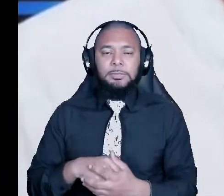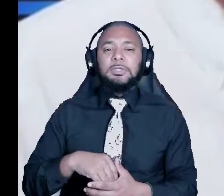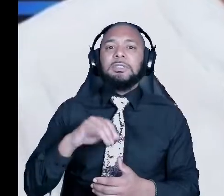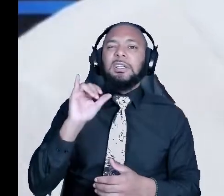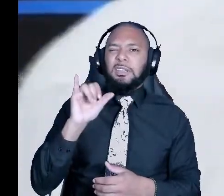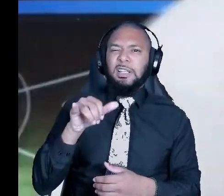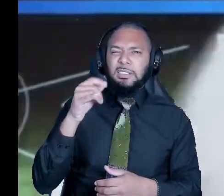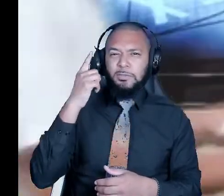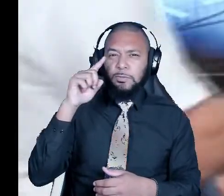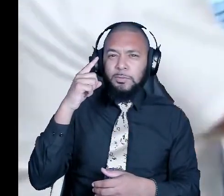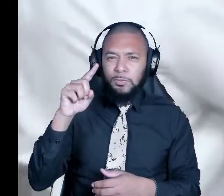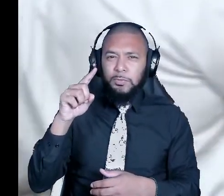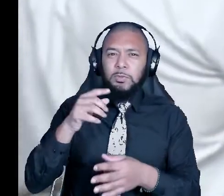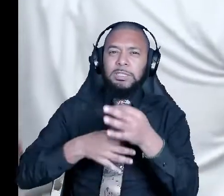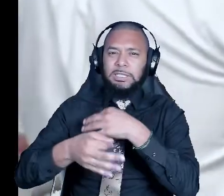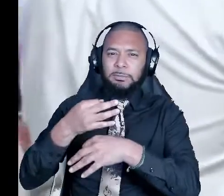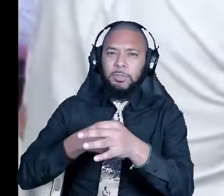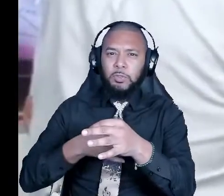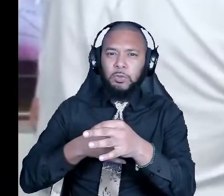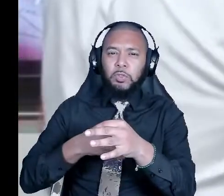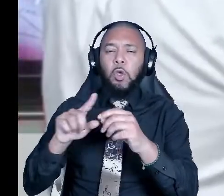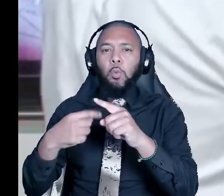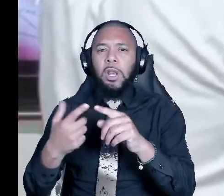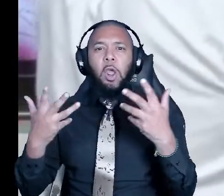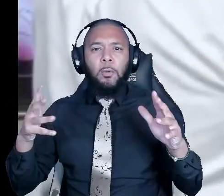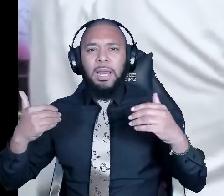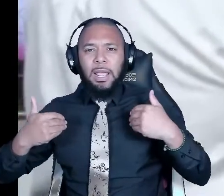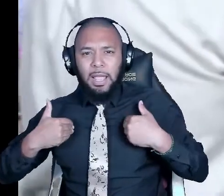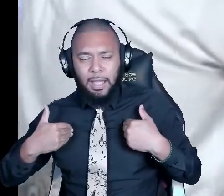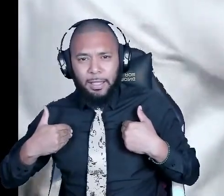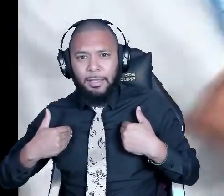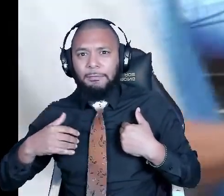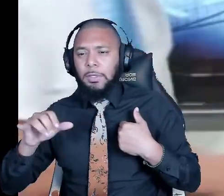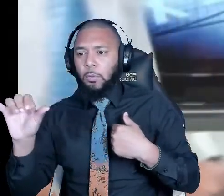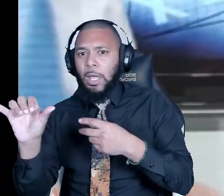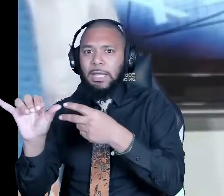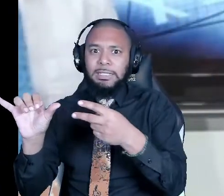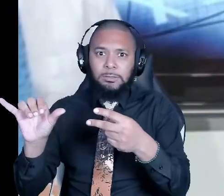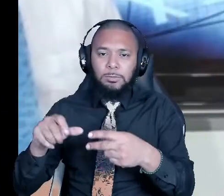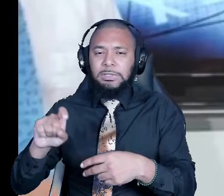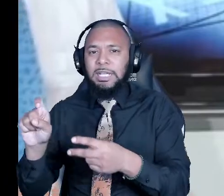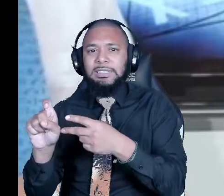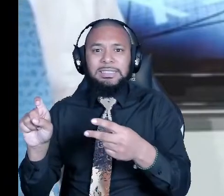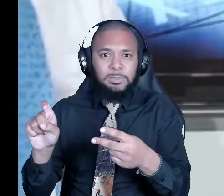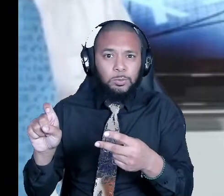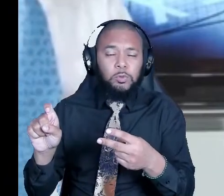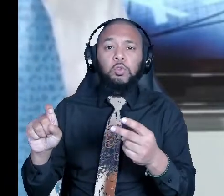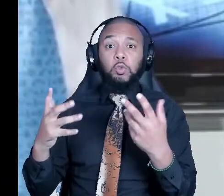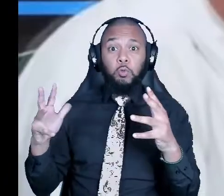method, is when I have y equals something or x equals something.